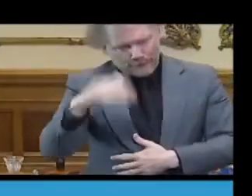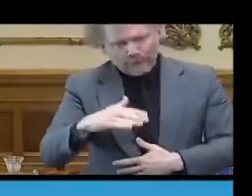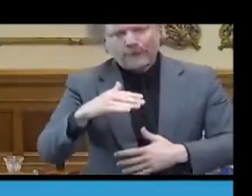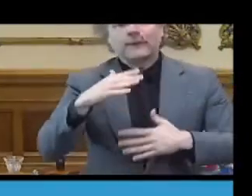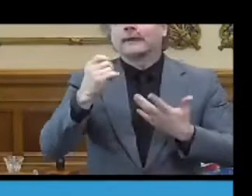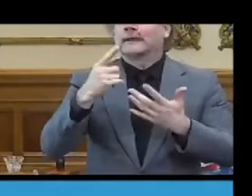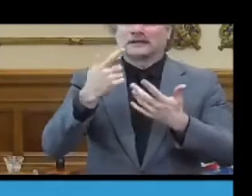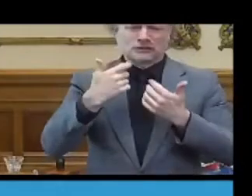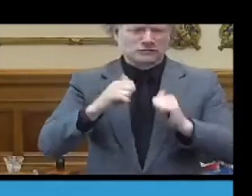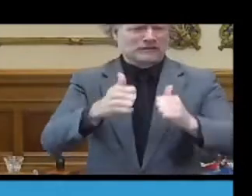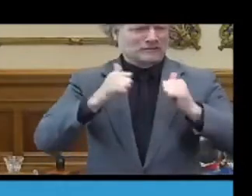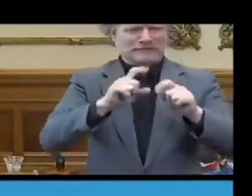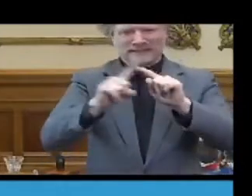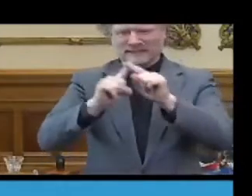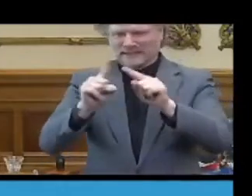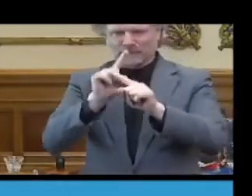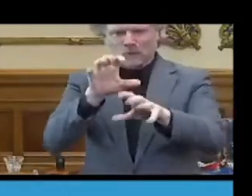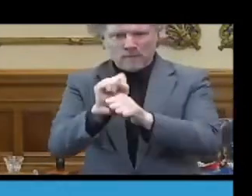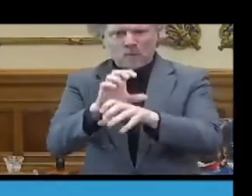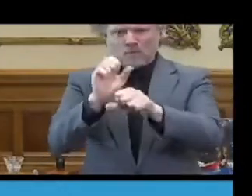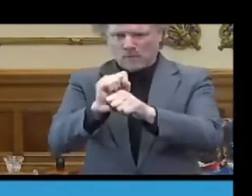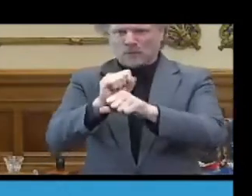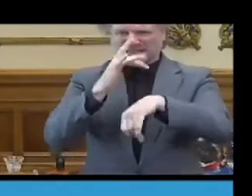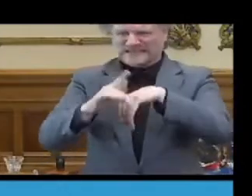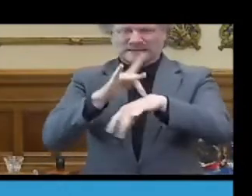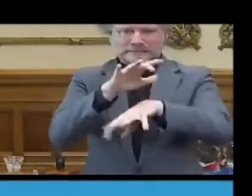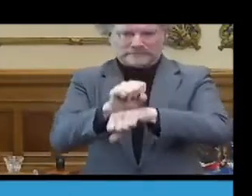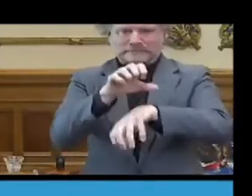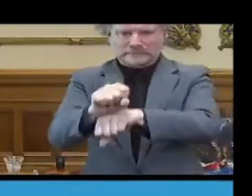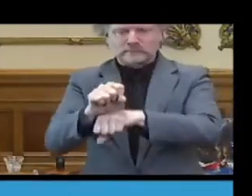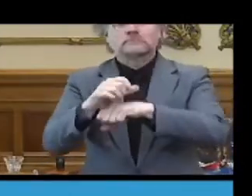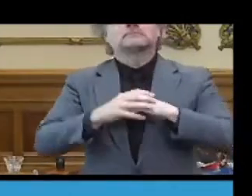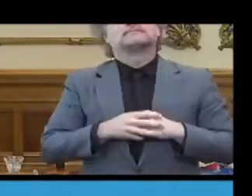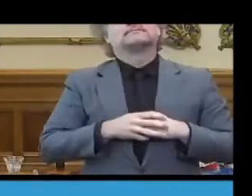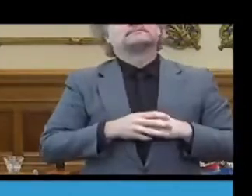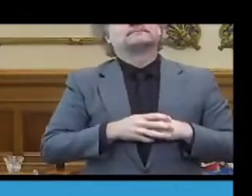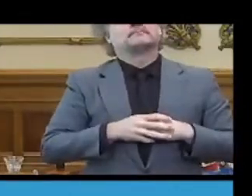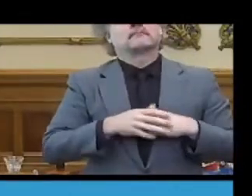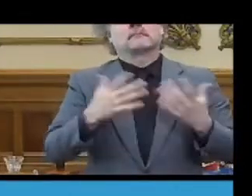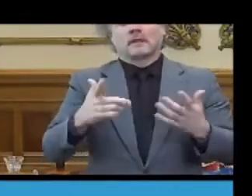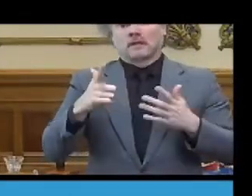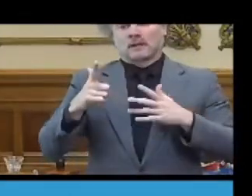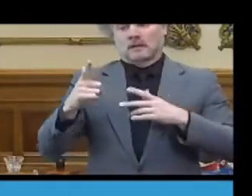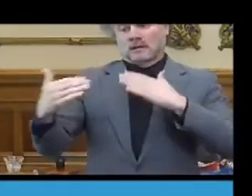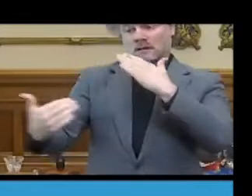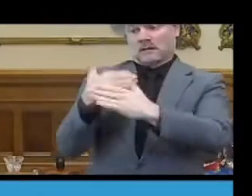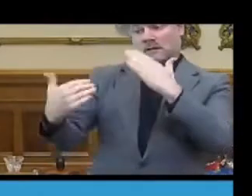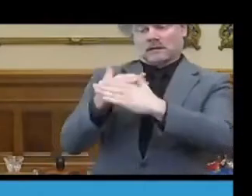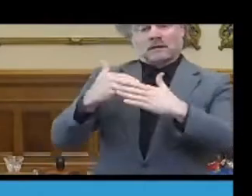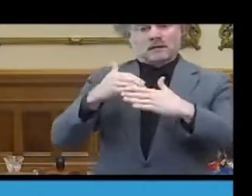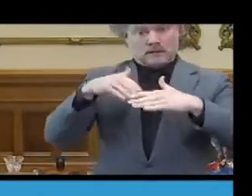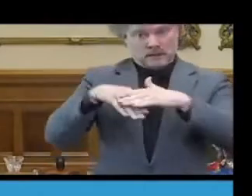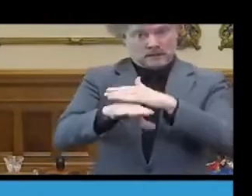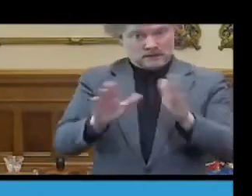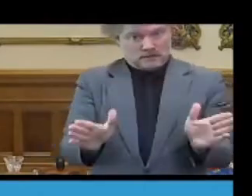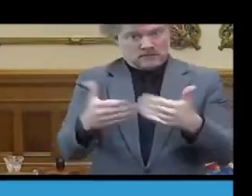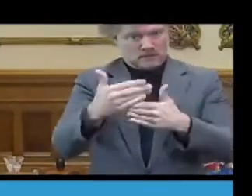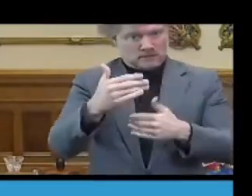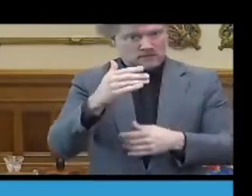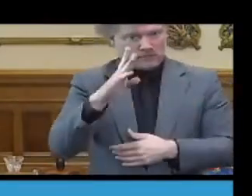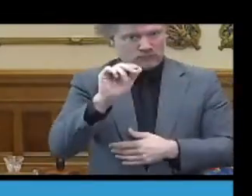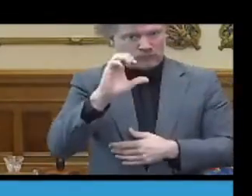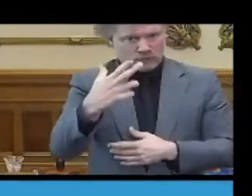using every available appointment that we've been able to put on our system. With walk-ins opening next week, we will continue to